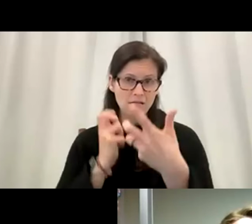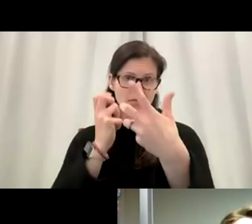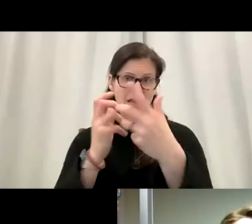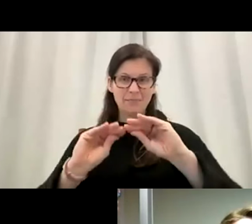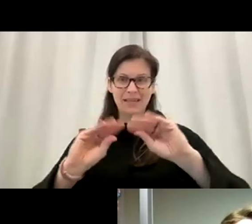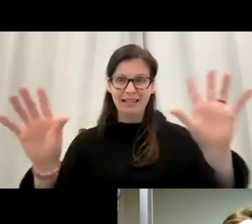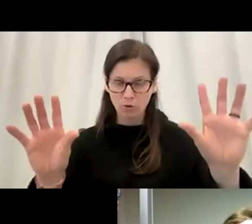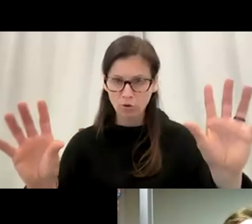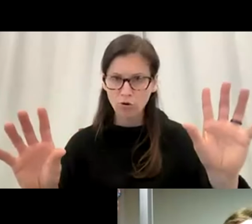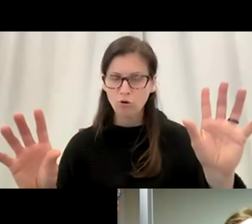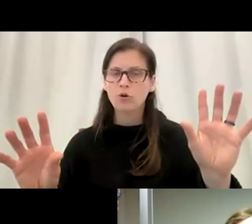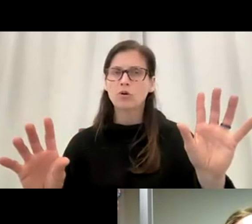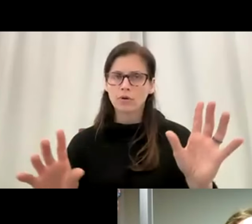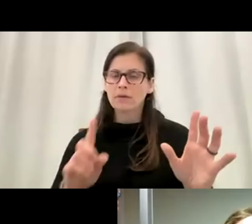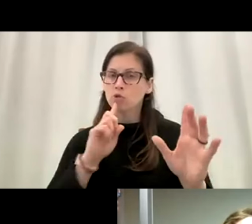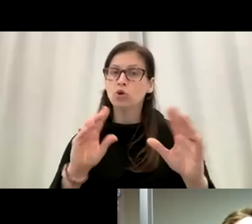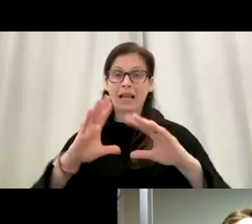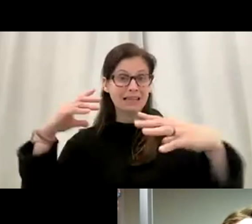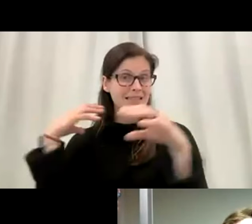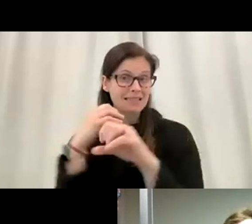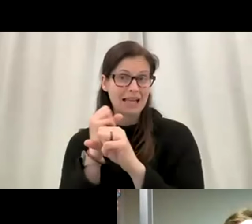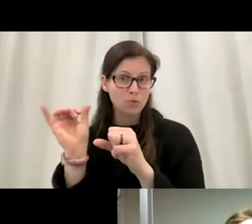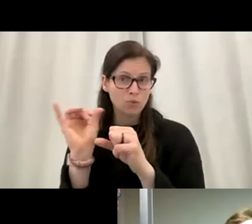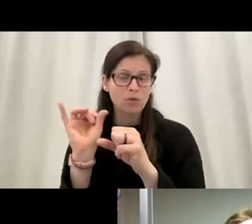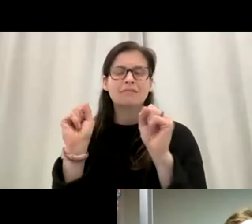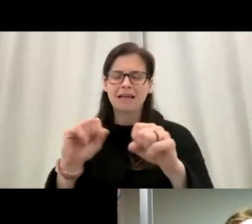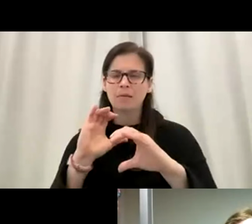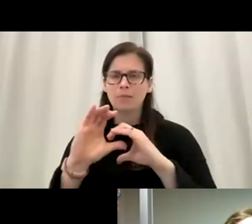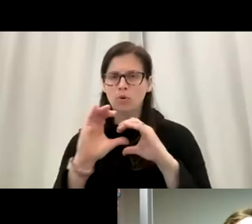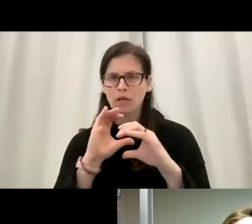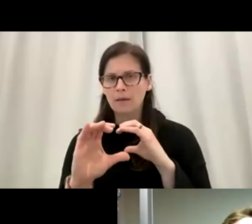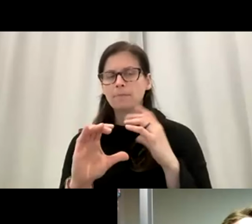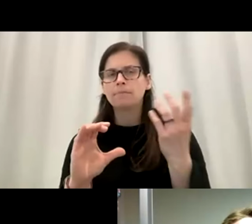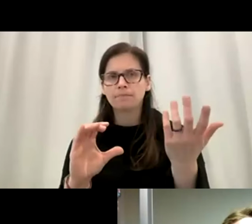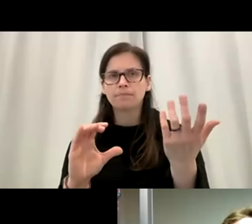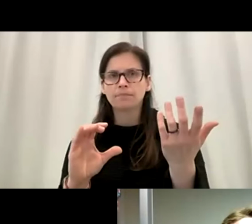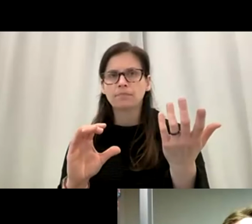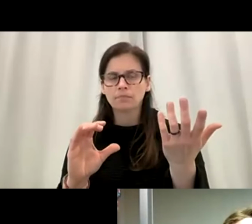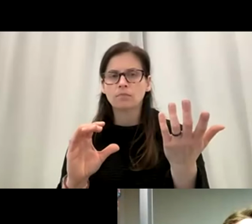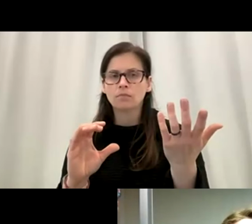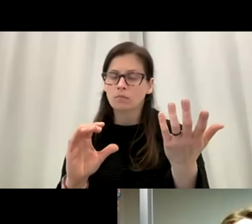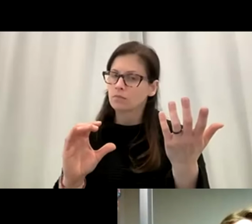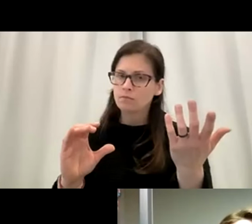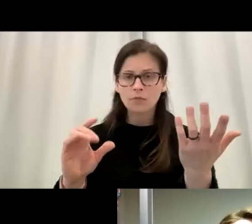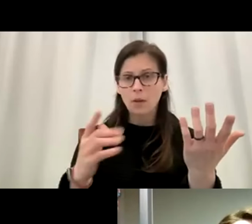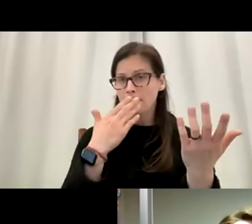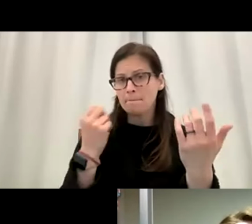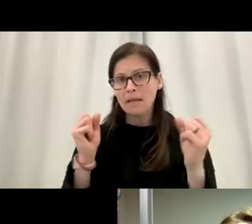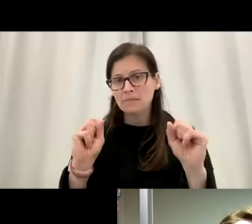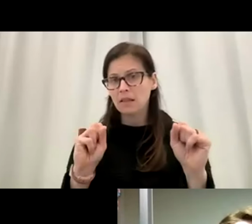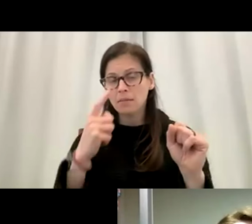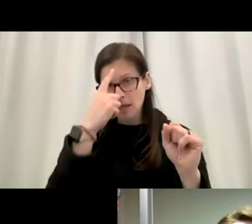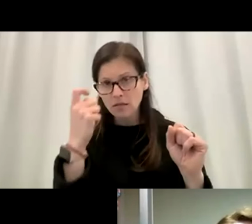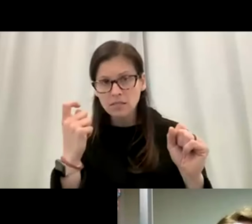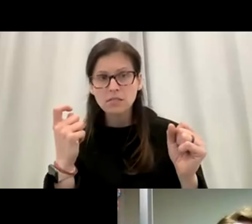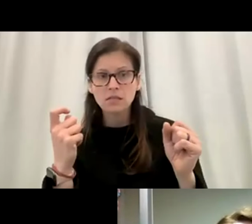you're really clear and concise and really can communicate what you can to the best of your ability. Because like Nora